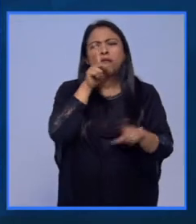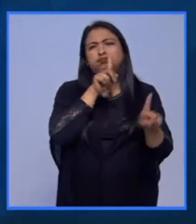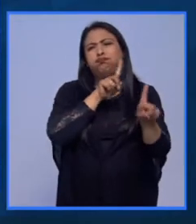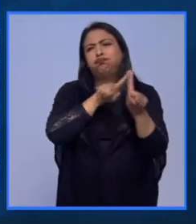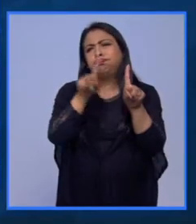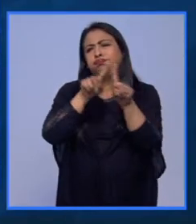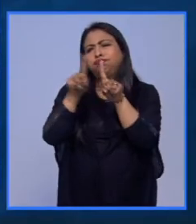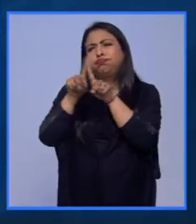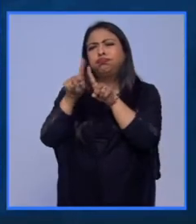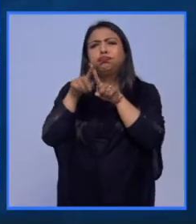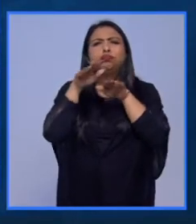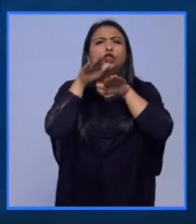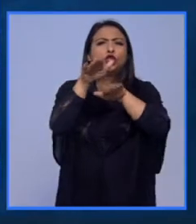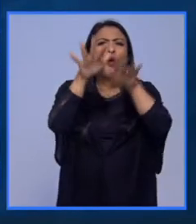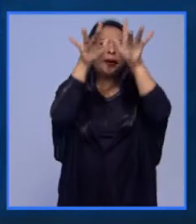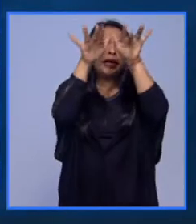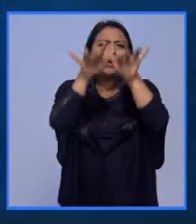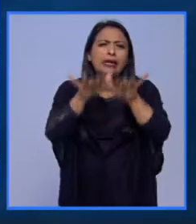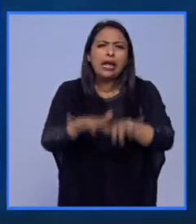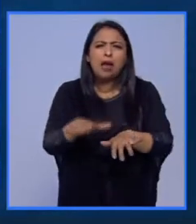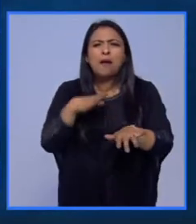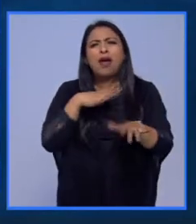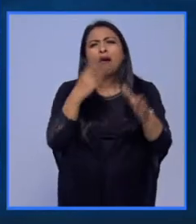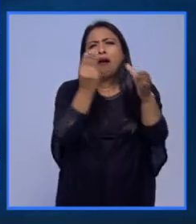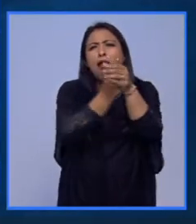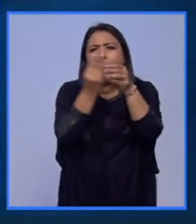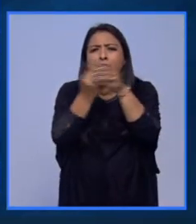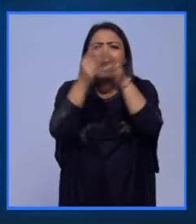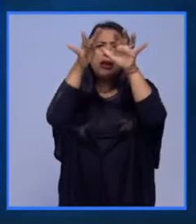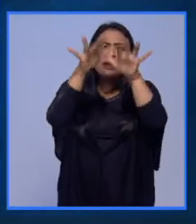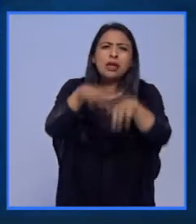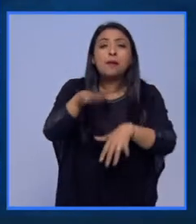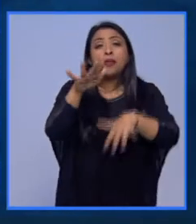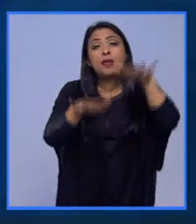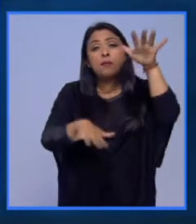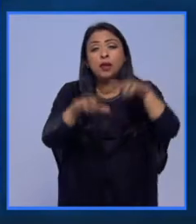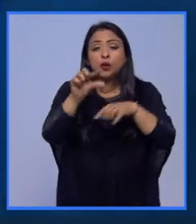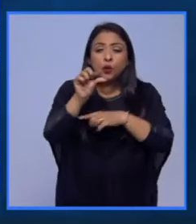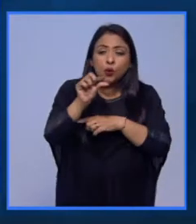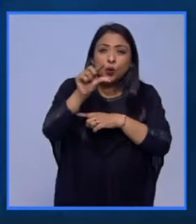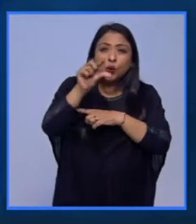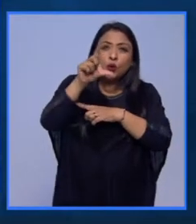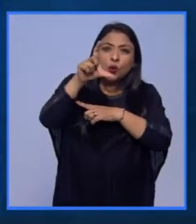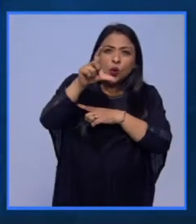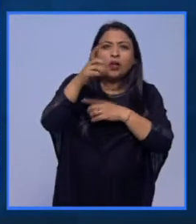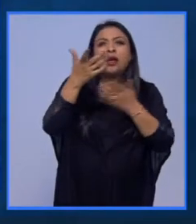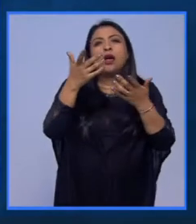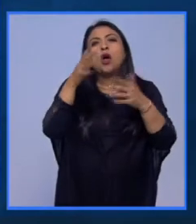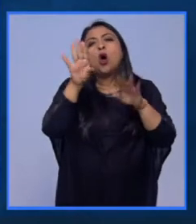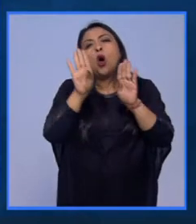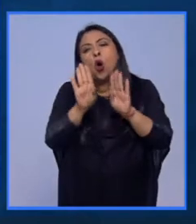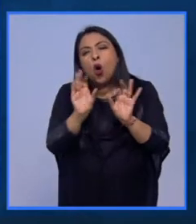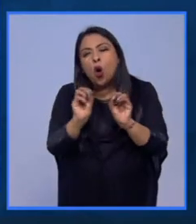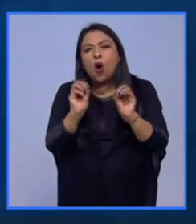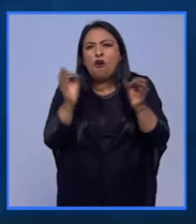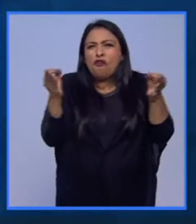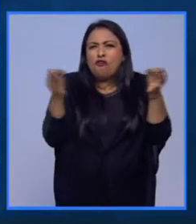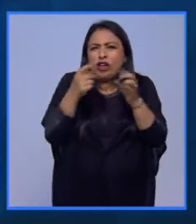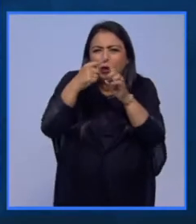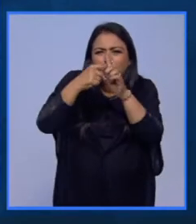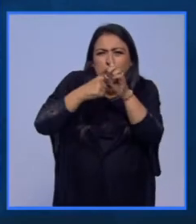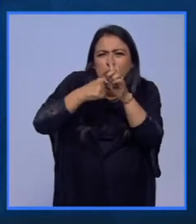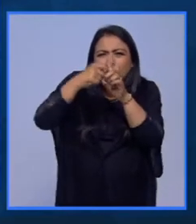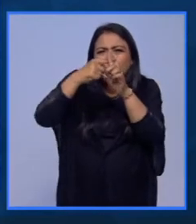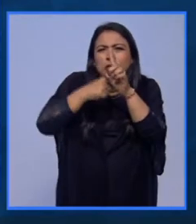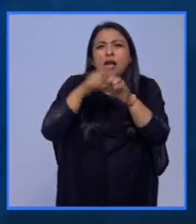snows. Depending on the size of the snowflakes and depending on how cold the temperature is, sometimes the snowflakes is